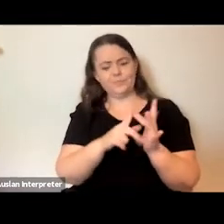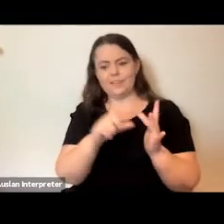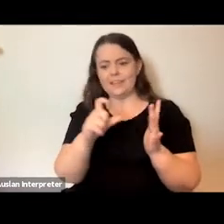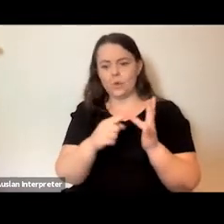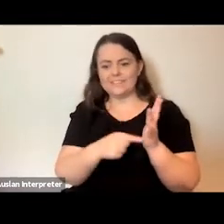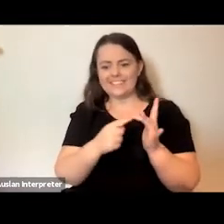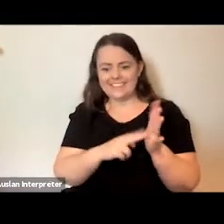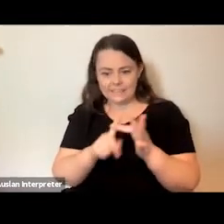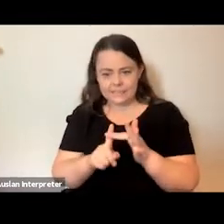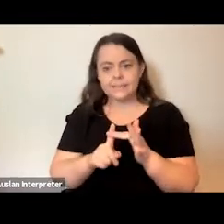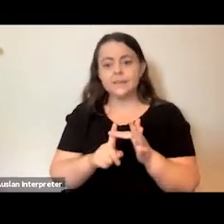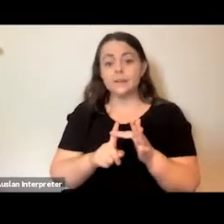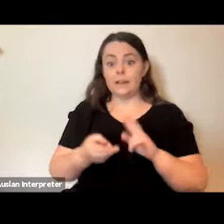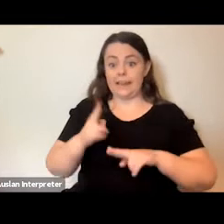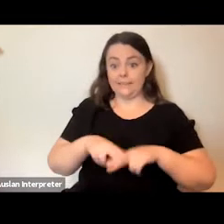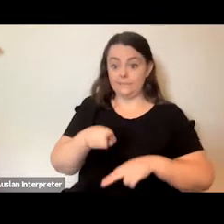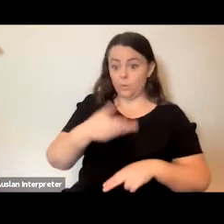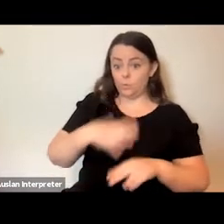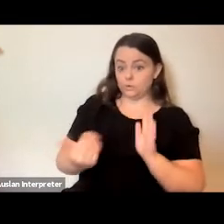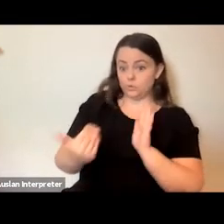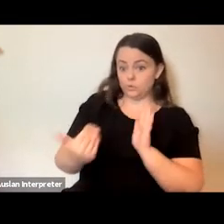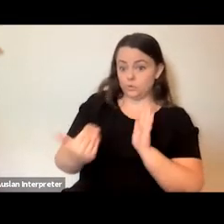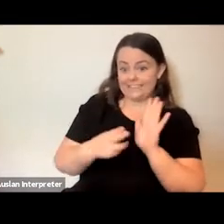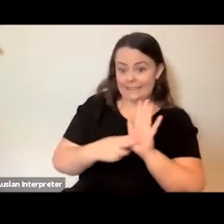using e-cigarettes as a smoking cessation tool.